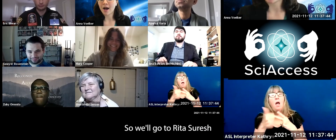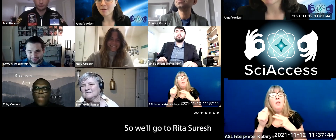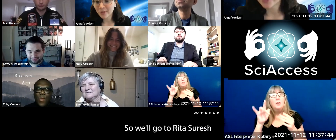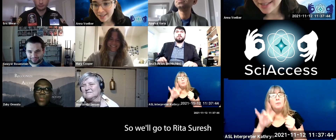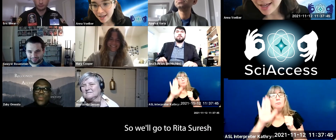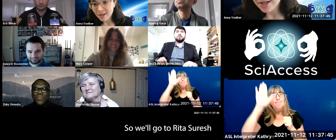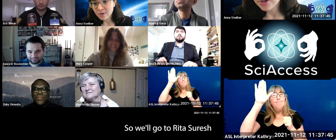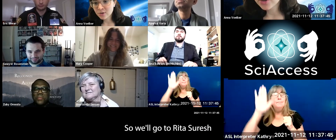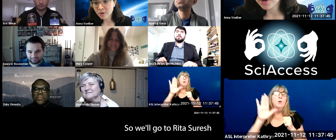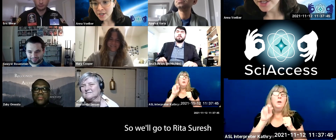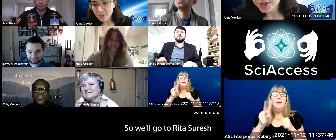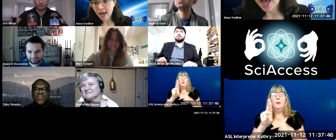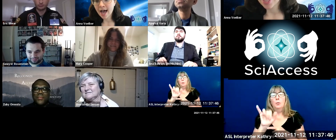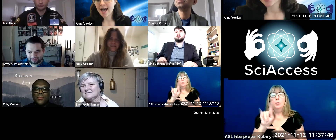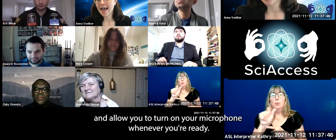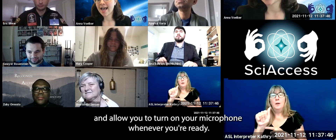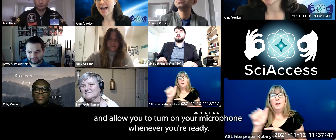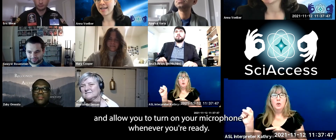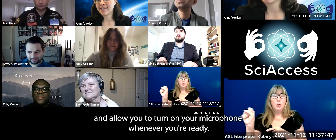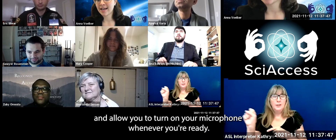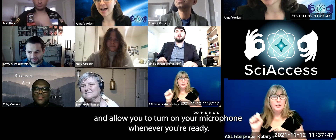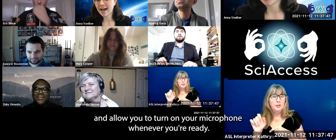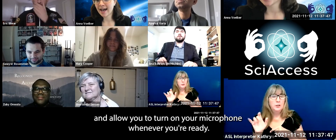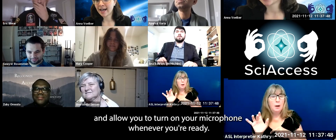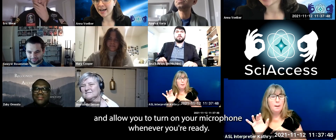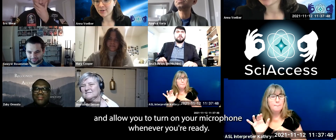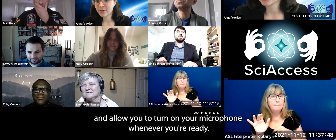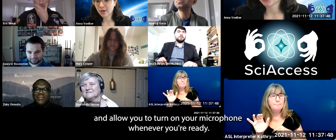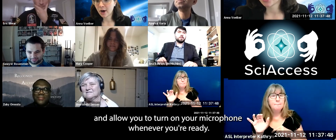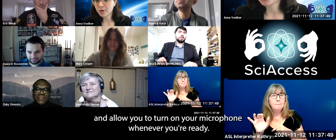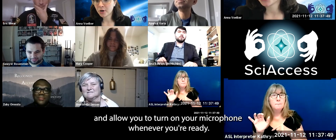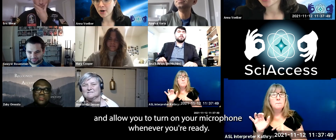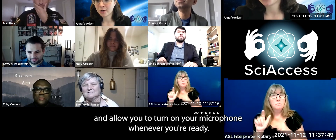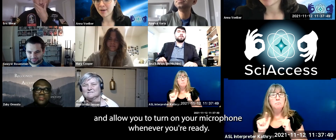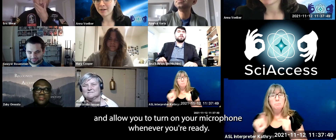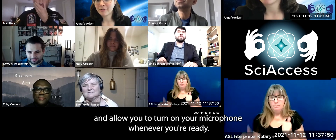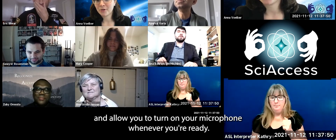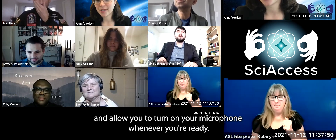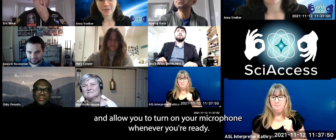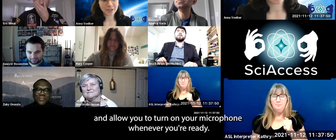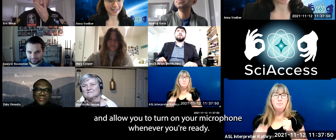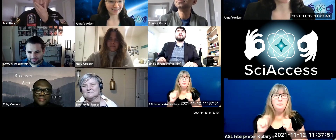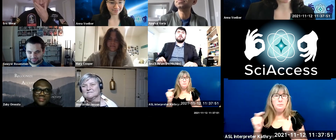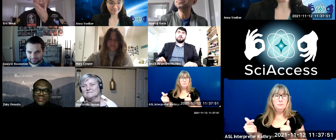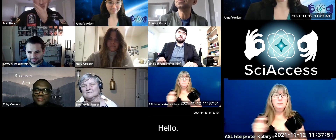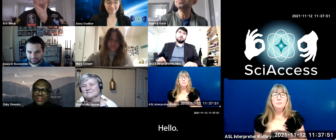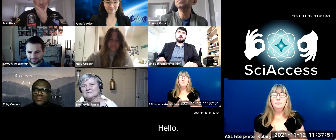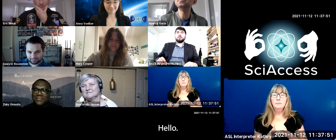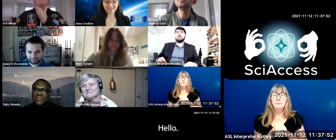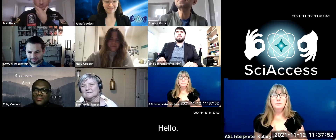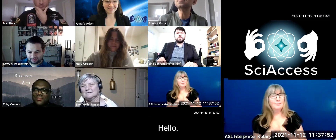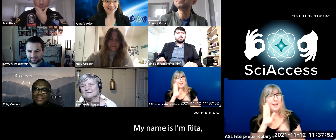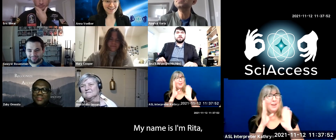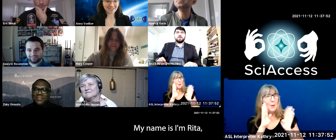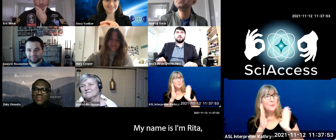to Amrita Suresh and allow you to turn on your microphone whenever you're ready.